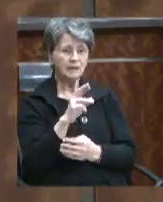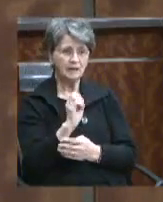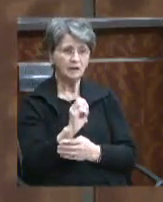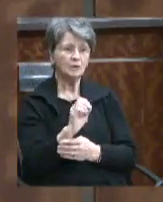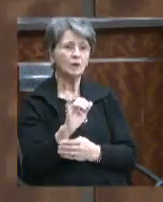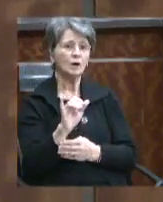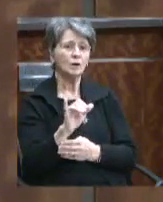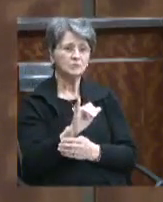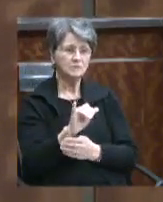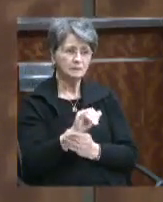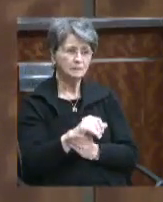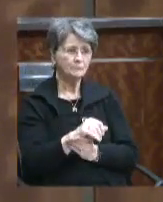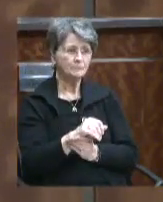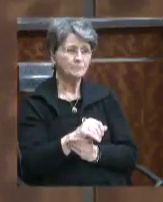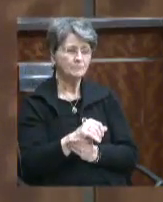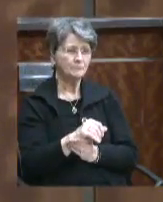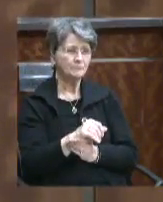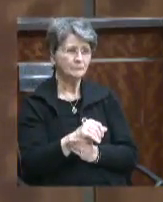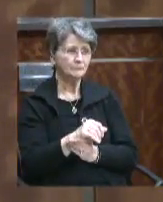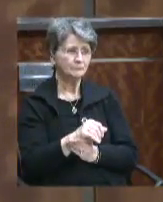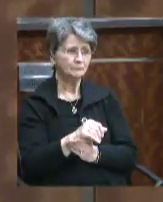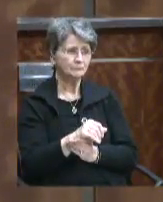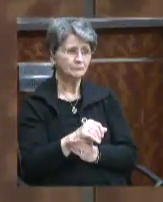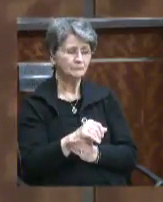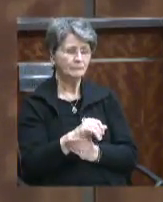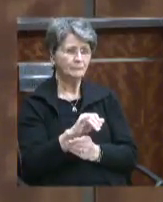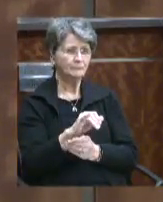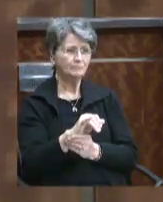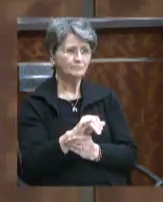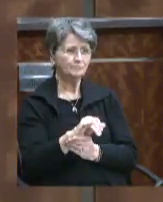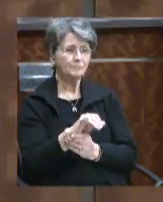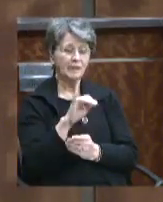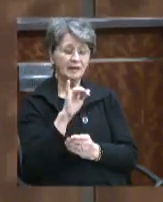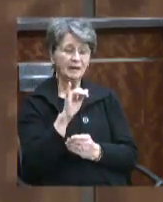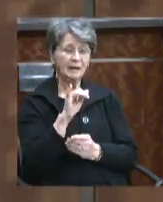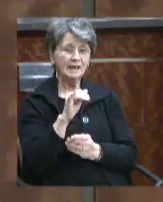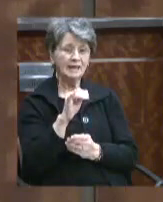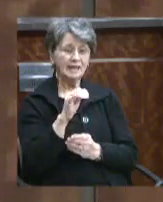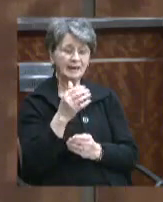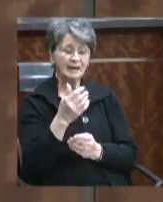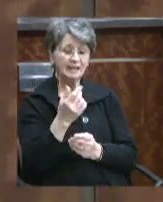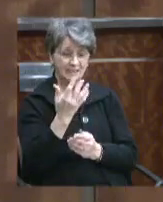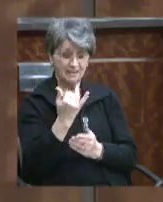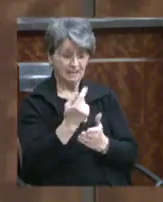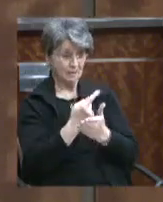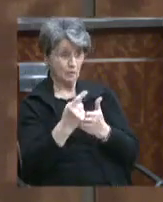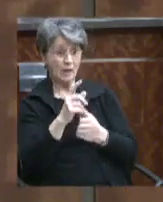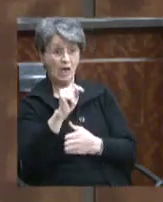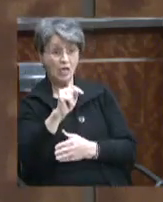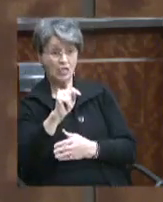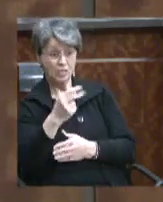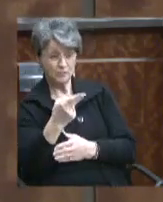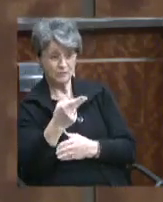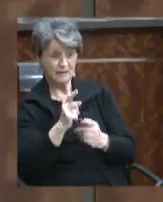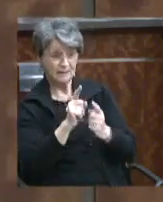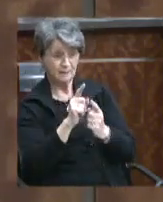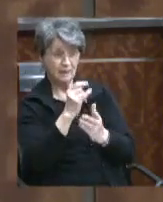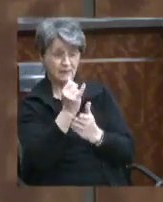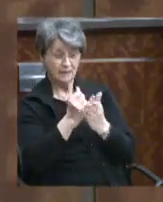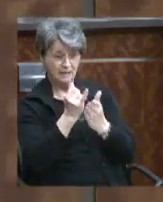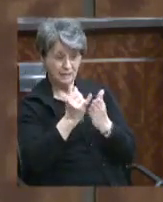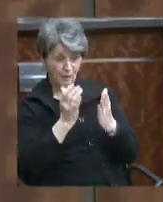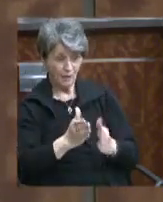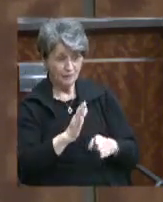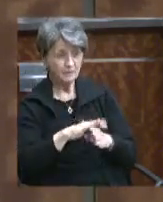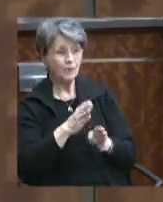addition to that, I attended, this Thursday, I wanted to let everybody know, it's Meet the Artist on Main Street